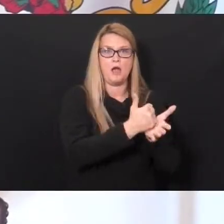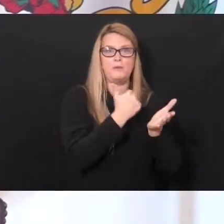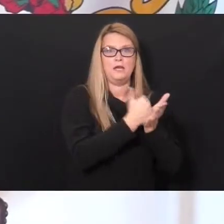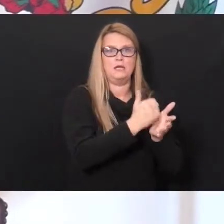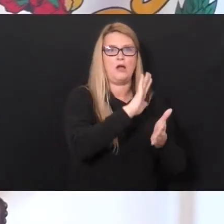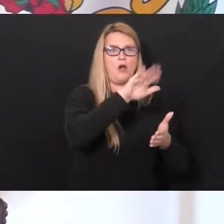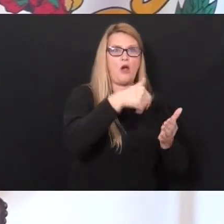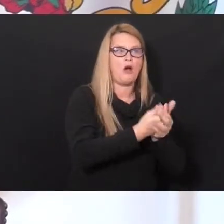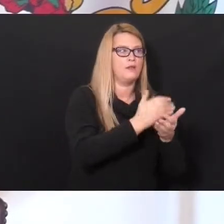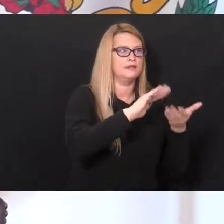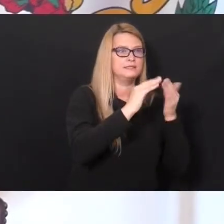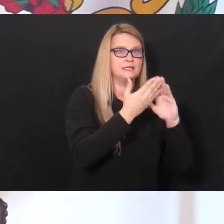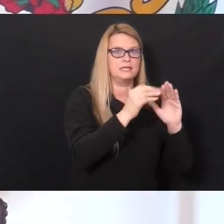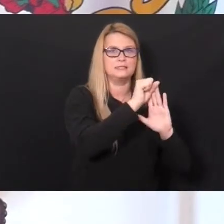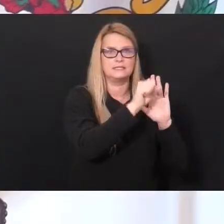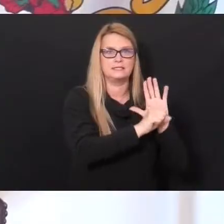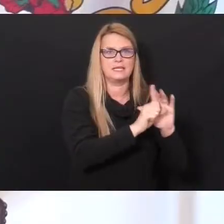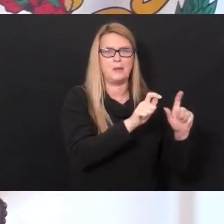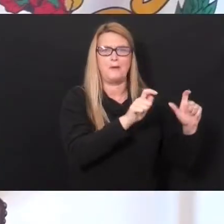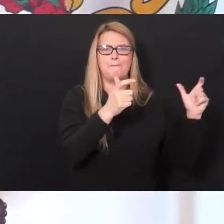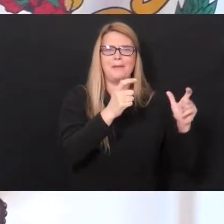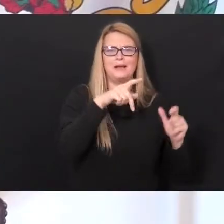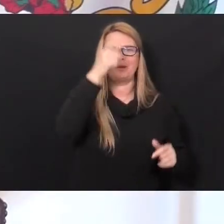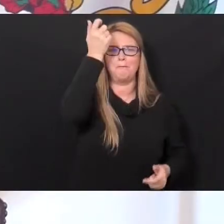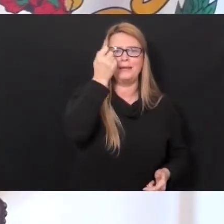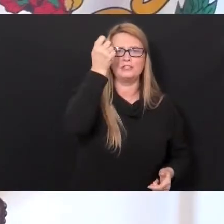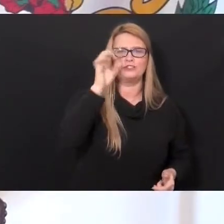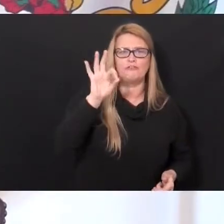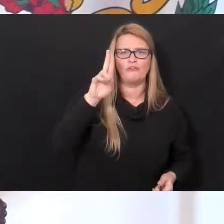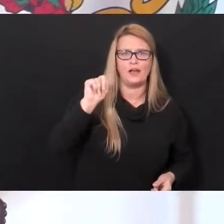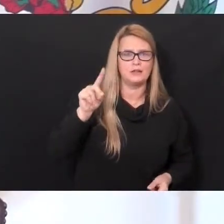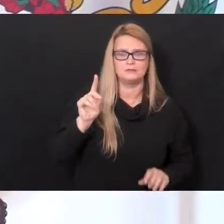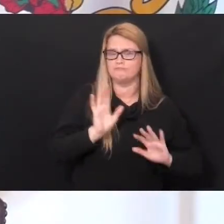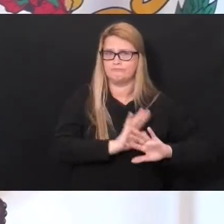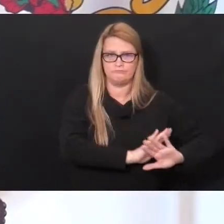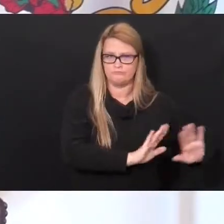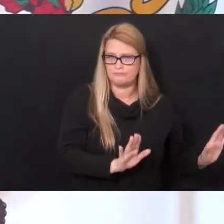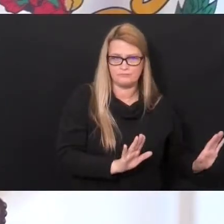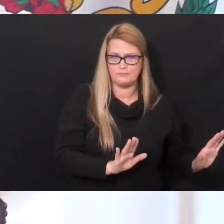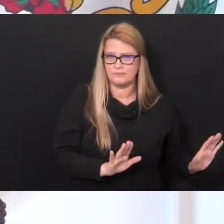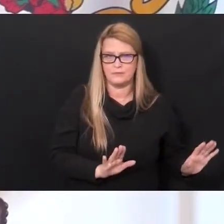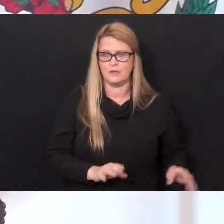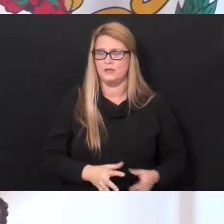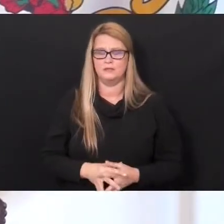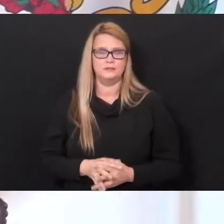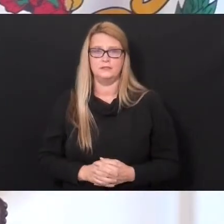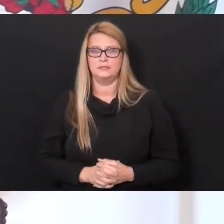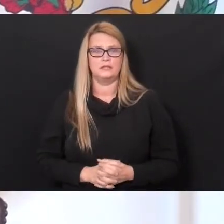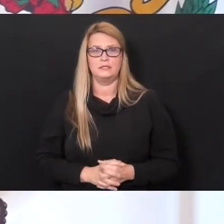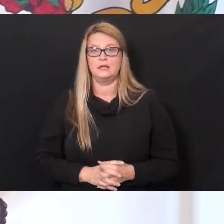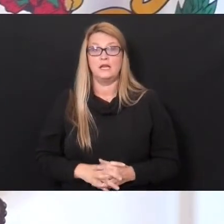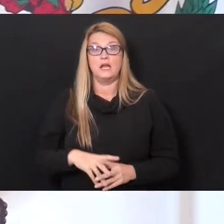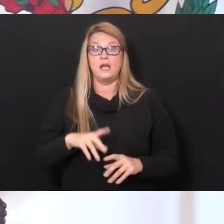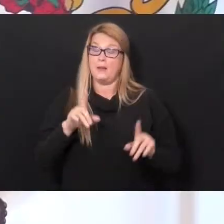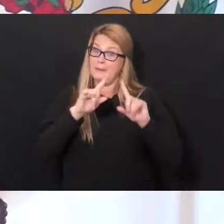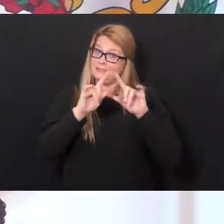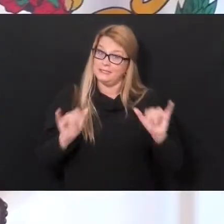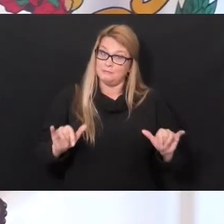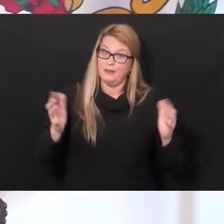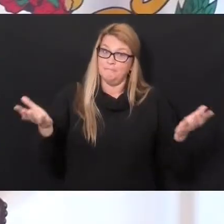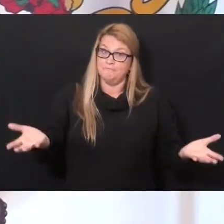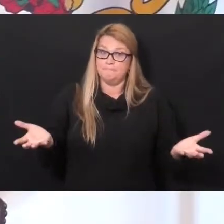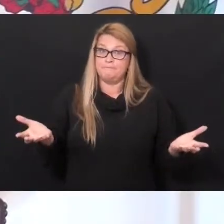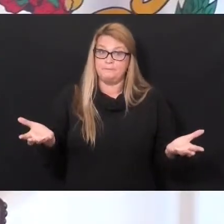cities and states and these great big pension funds and everything else. I am not for anything like that at all. But at the same